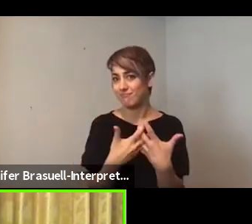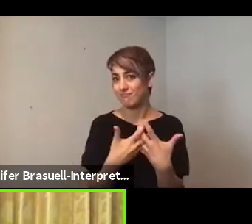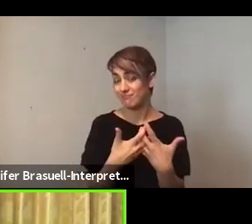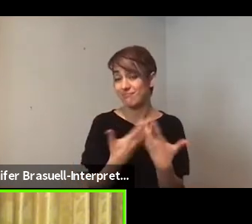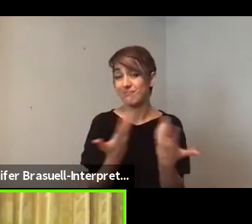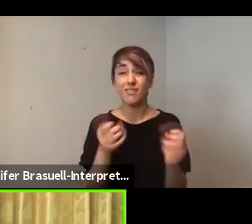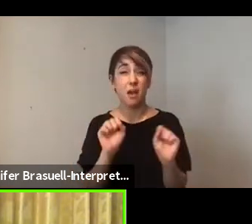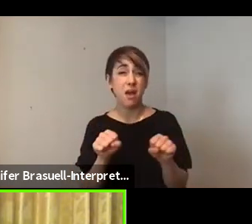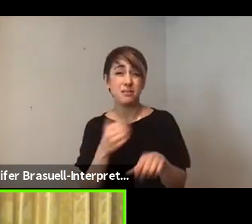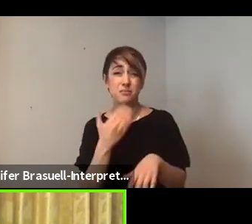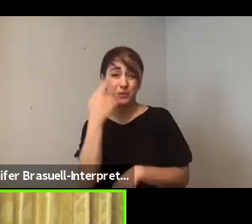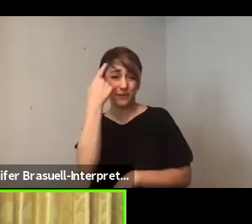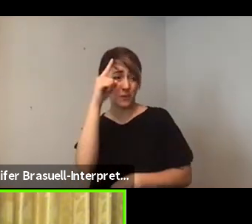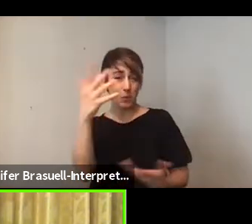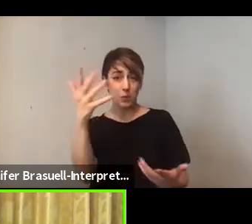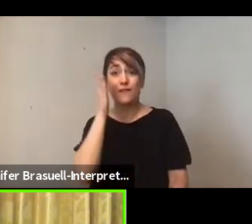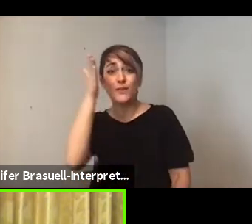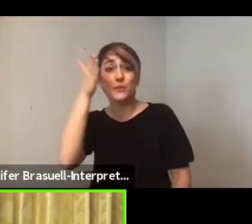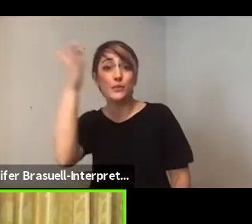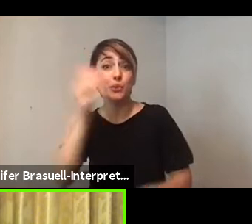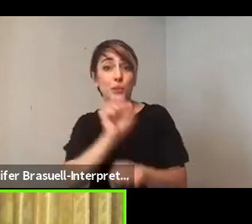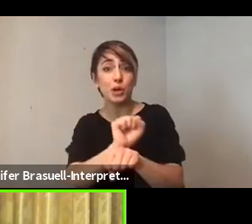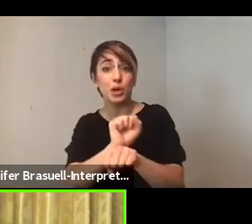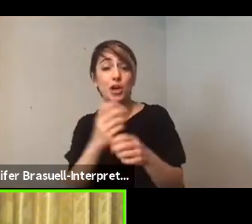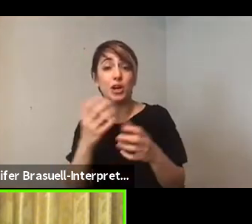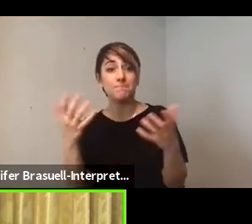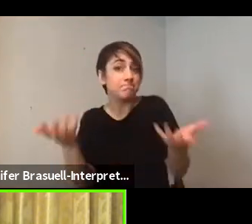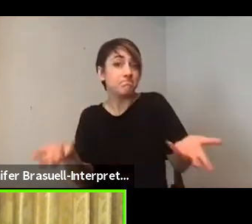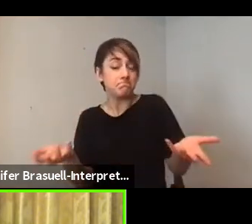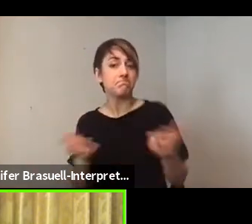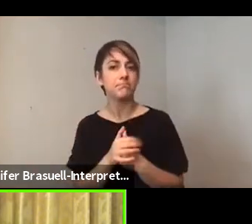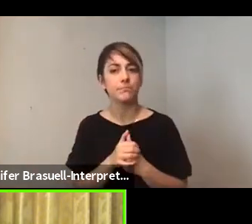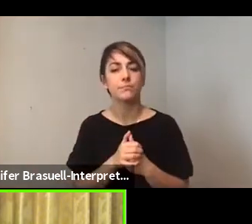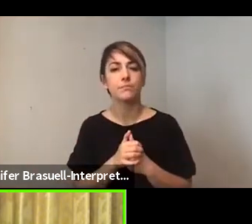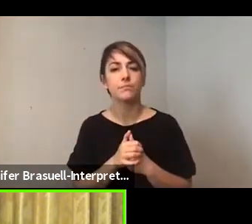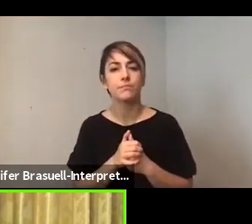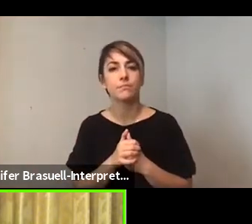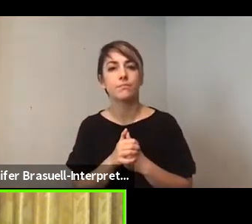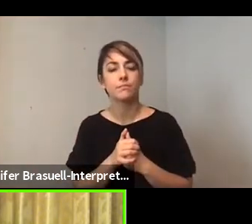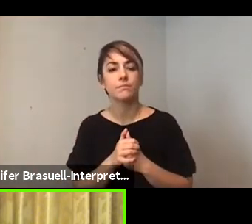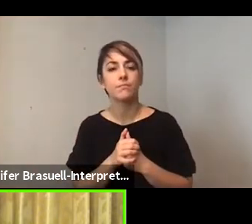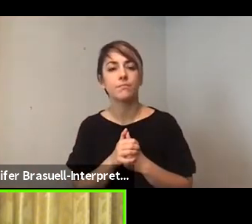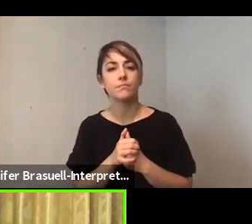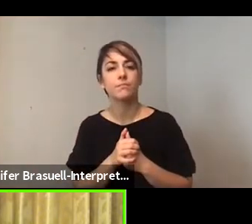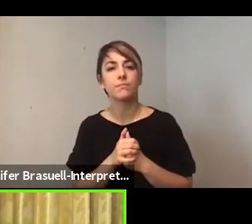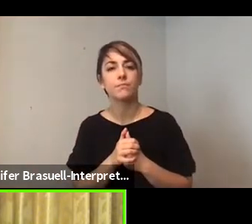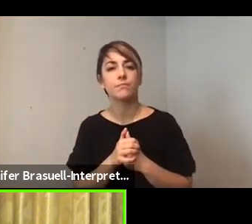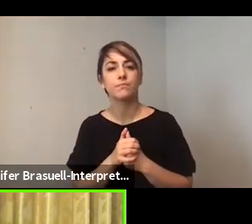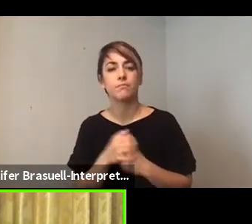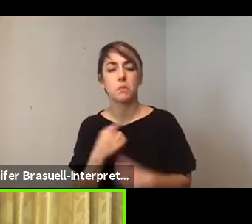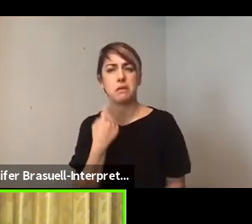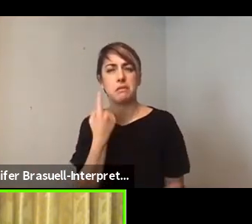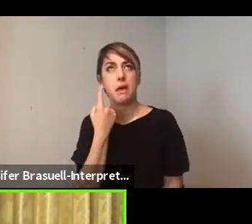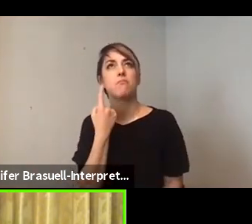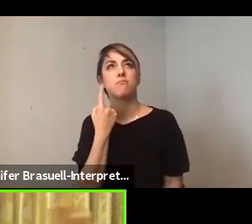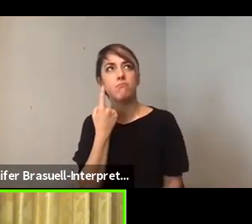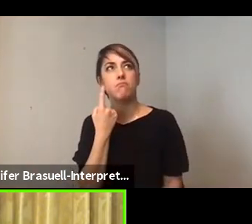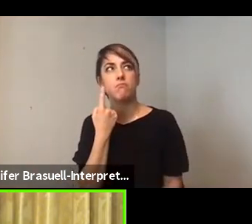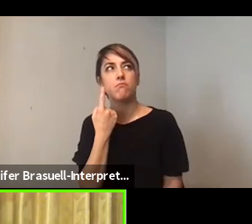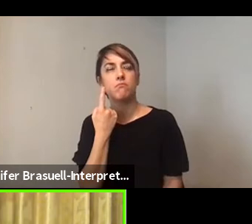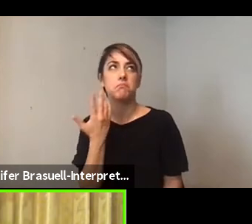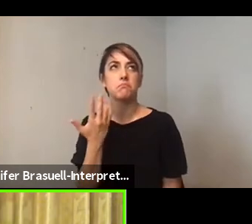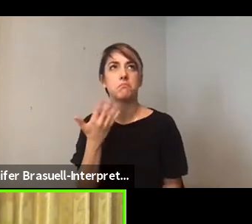And that could be something that might be interesting to challenge as a collaboration, but under